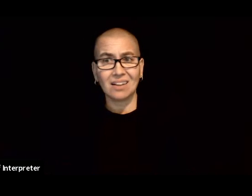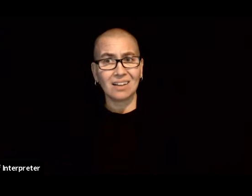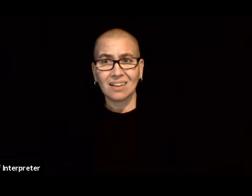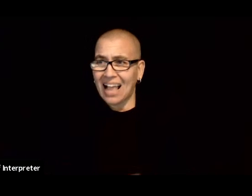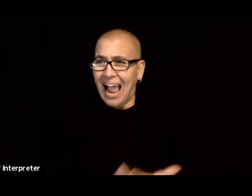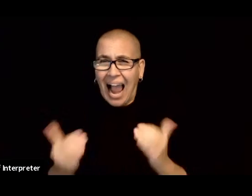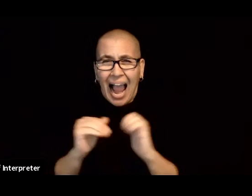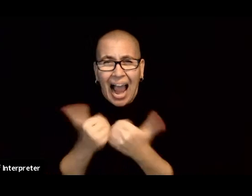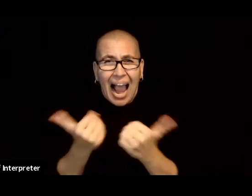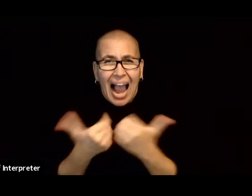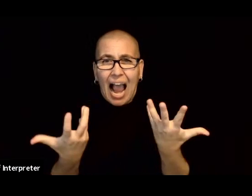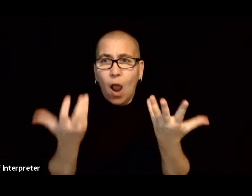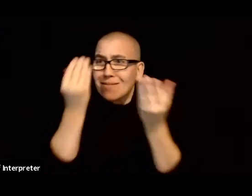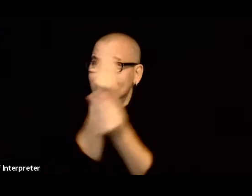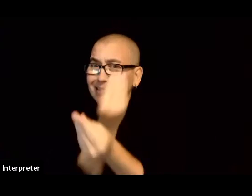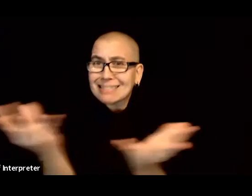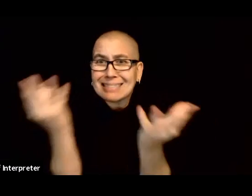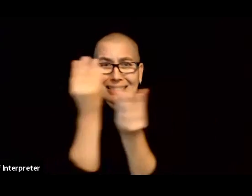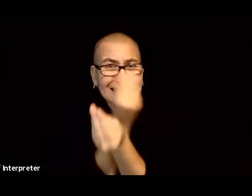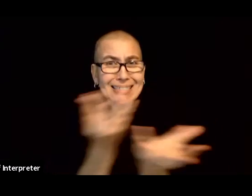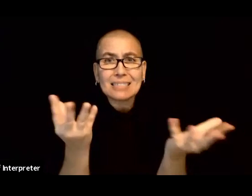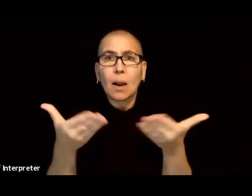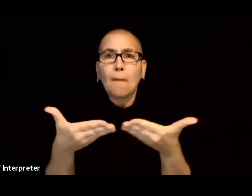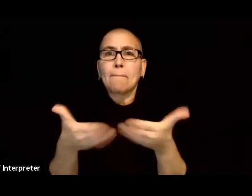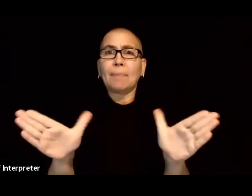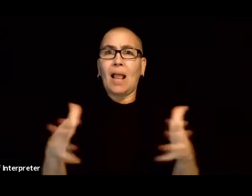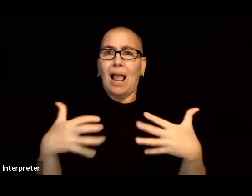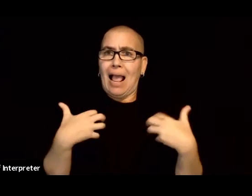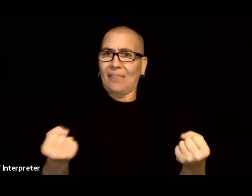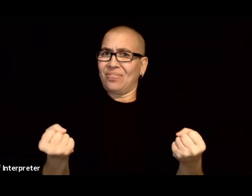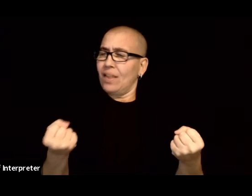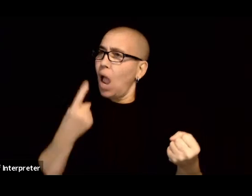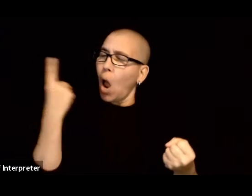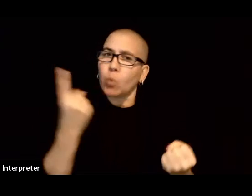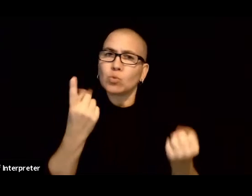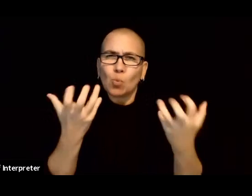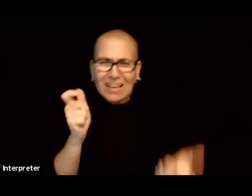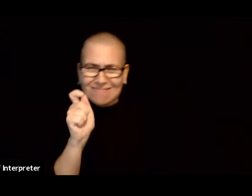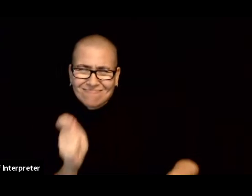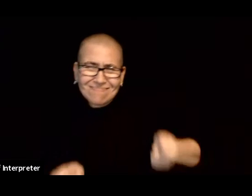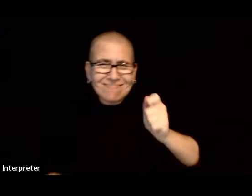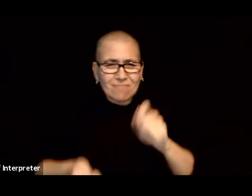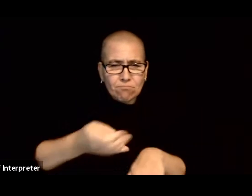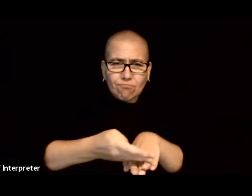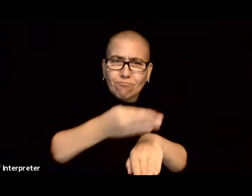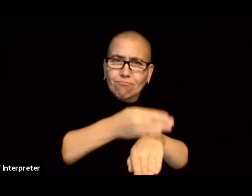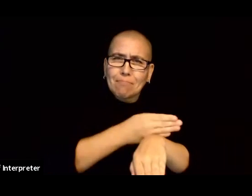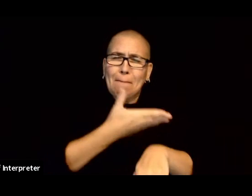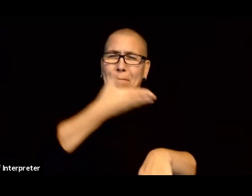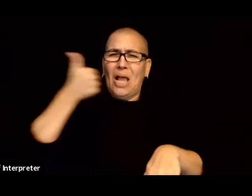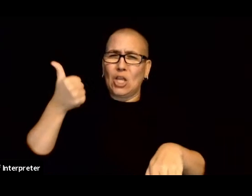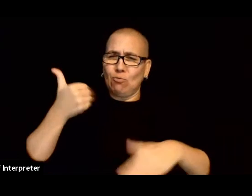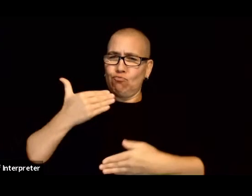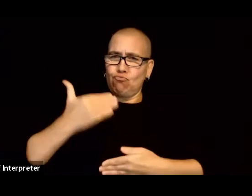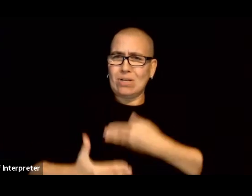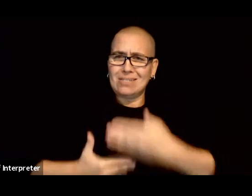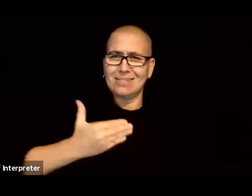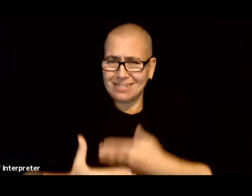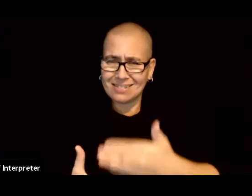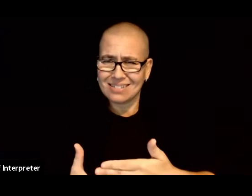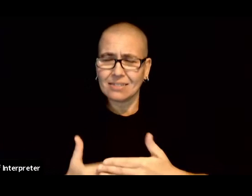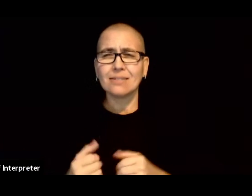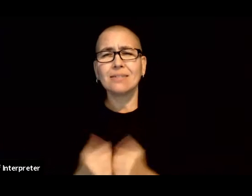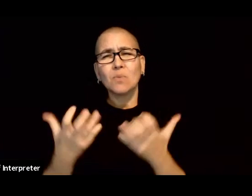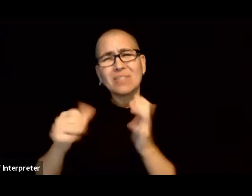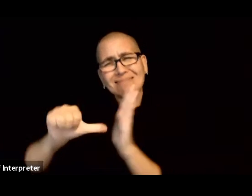we want to get better at. We've been really trying to drive home the same basic messages for a long time now, and